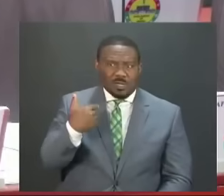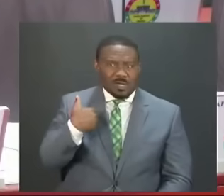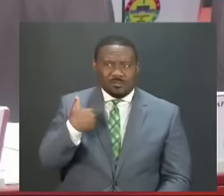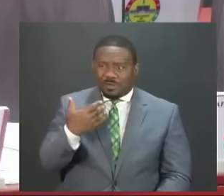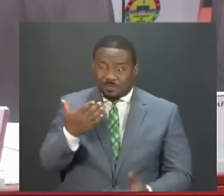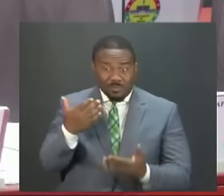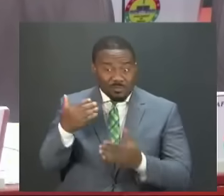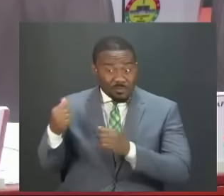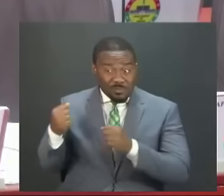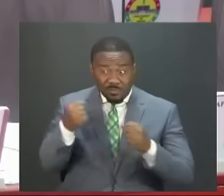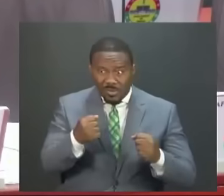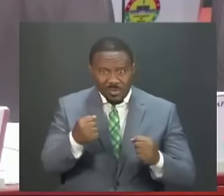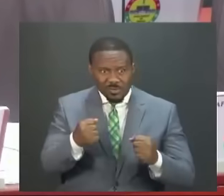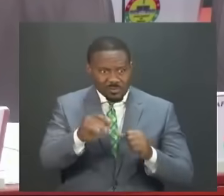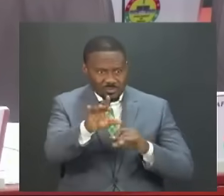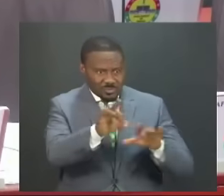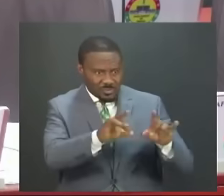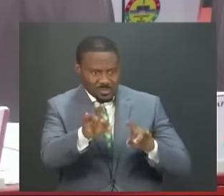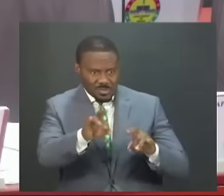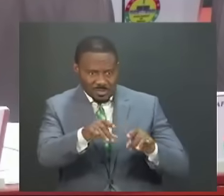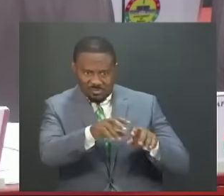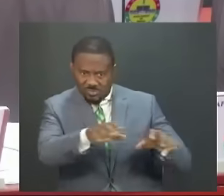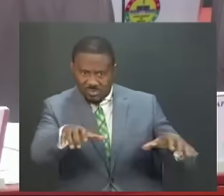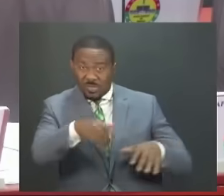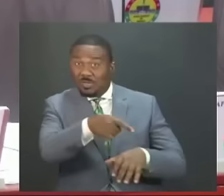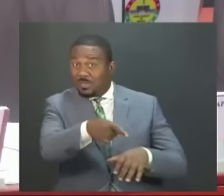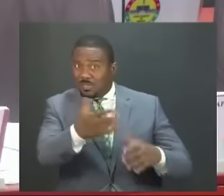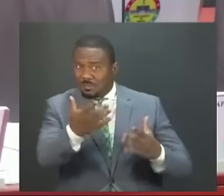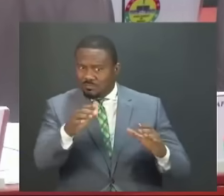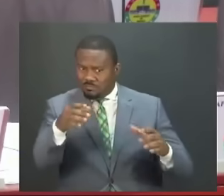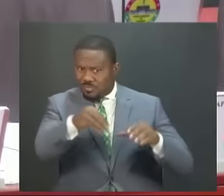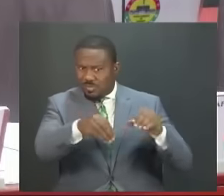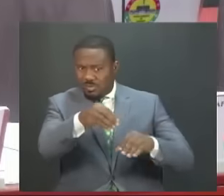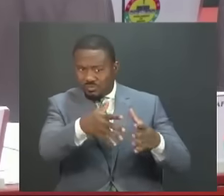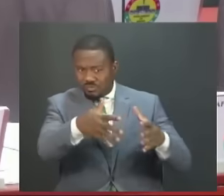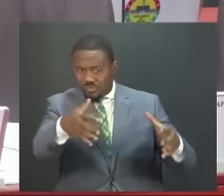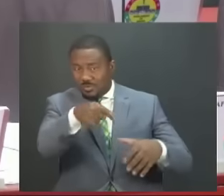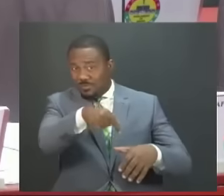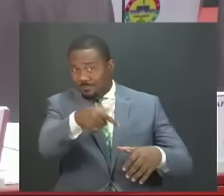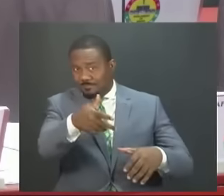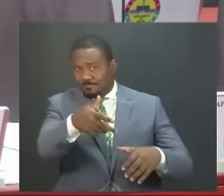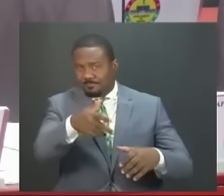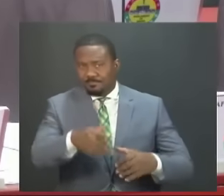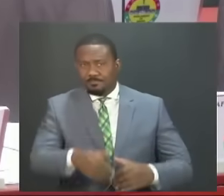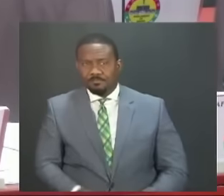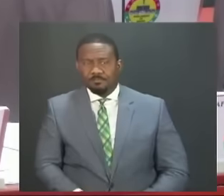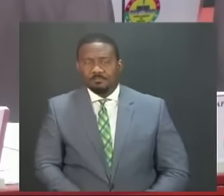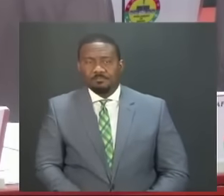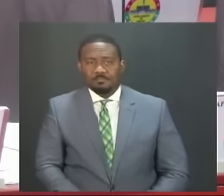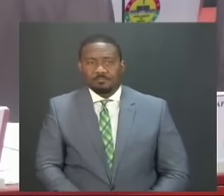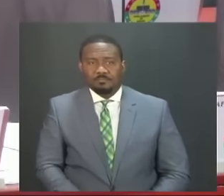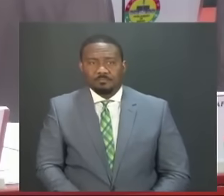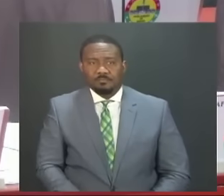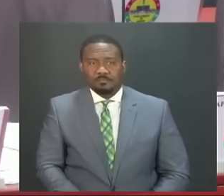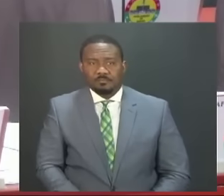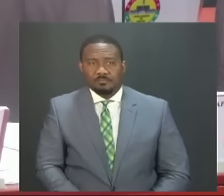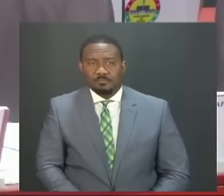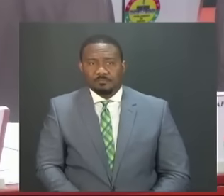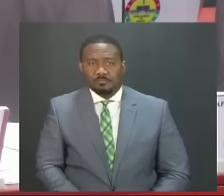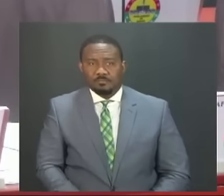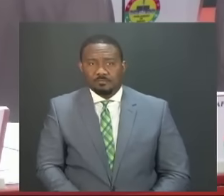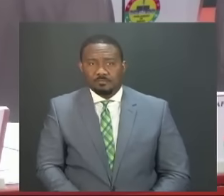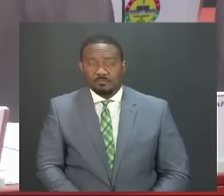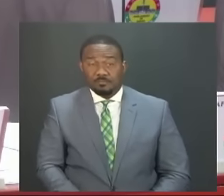court. In fact, none of the cases involving my lady Tokonu, as well as